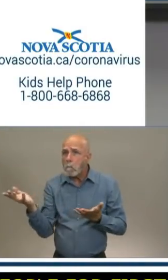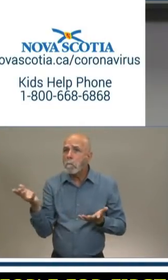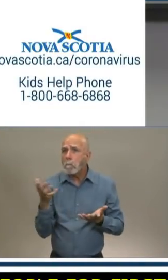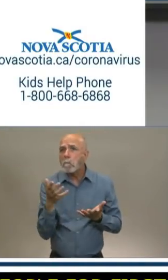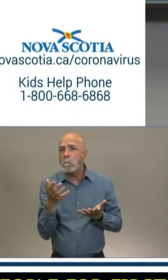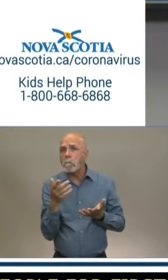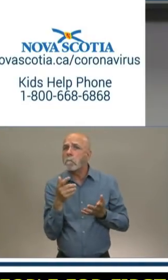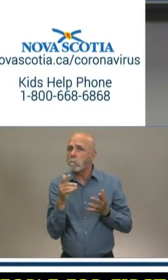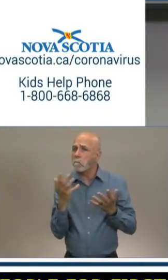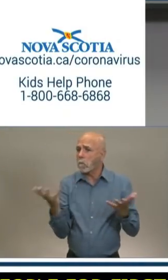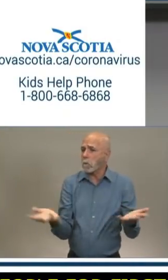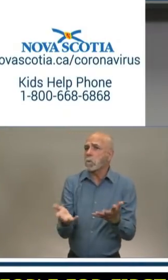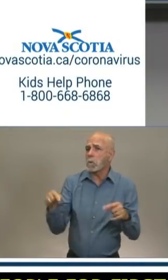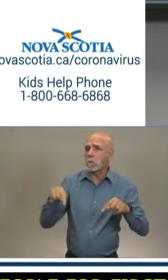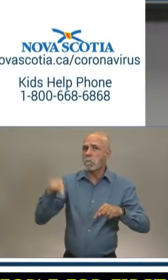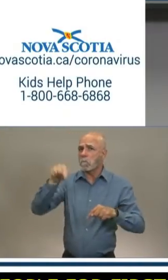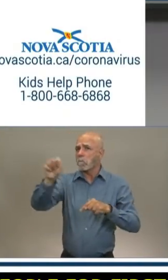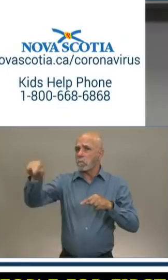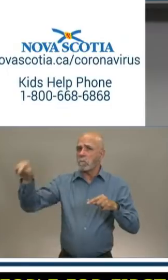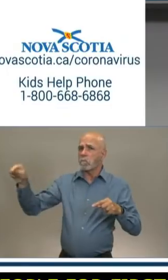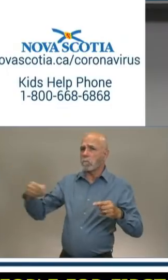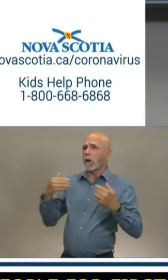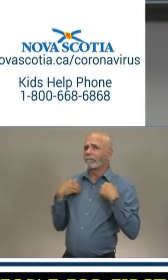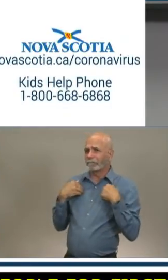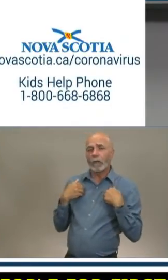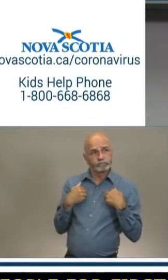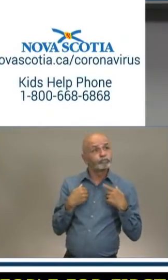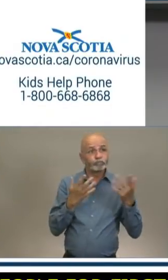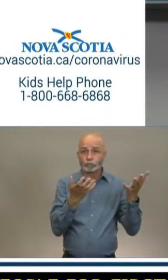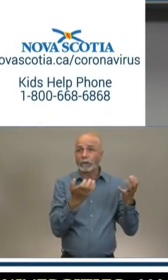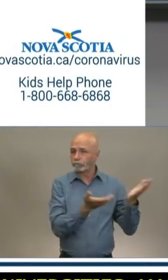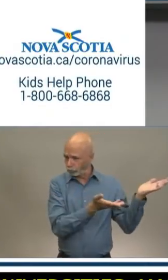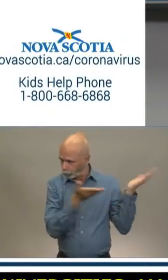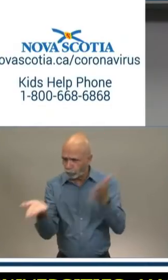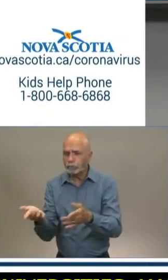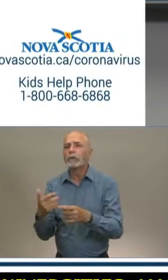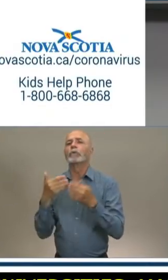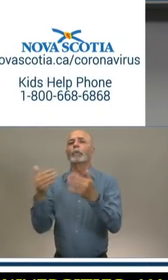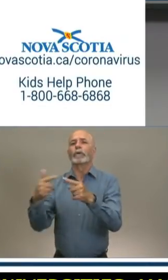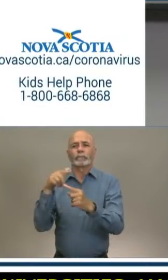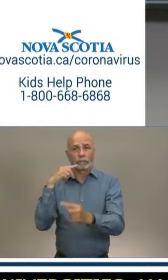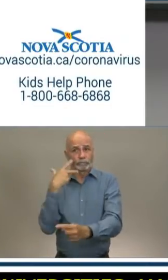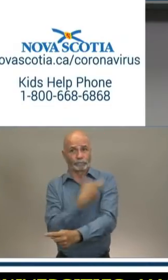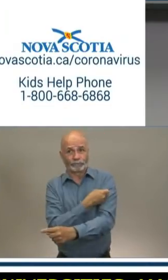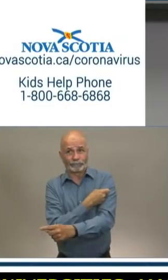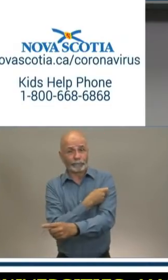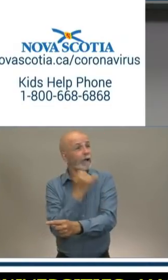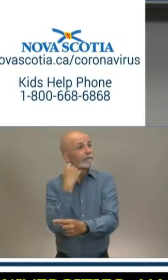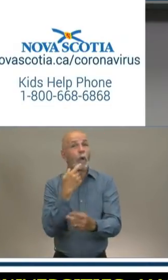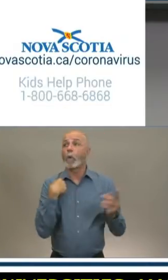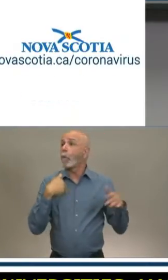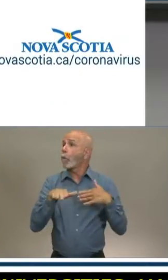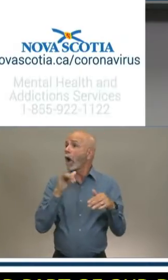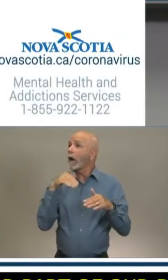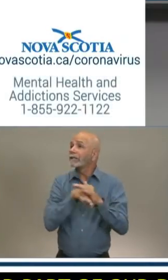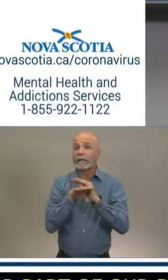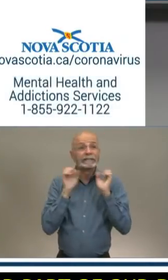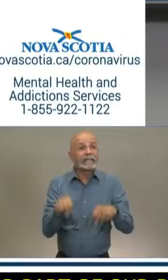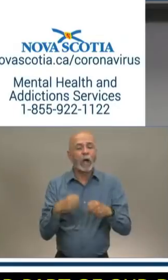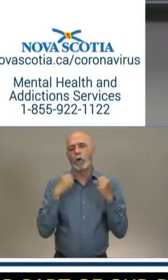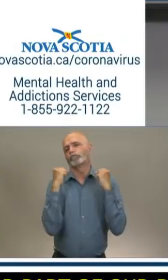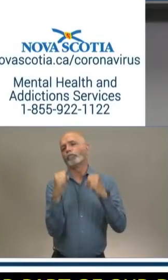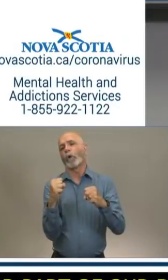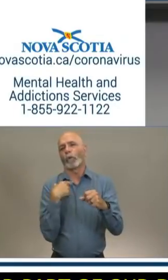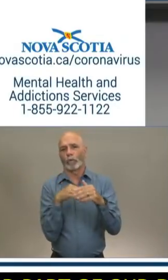demographic, that they're looking for an opportunity to get immunized, and so they feel that this walk-in clinic is going to help them. We are